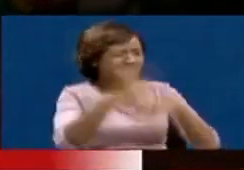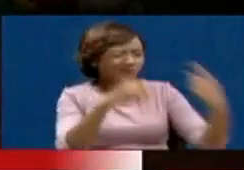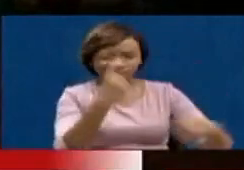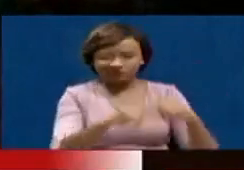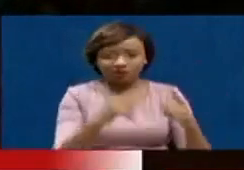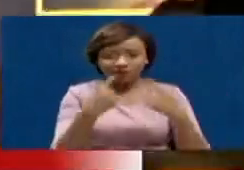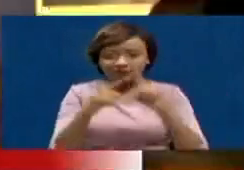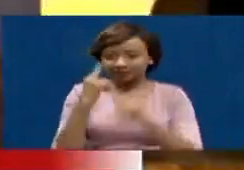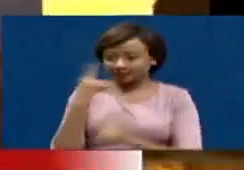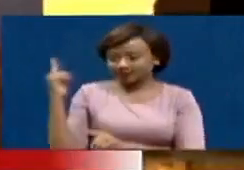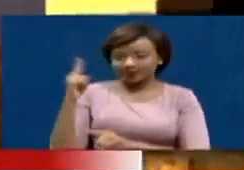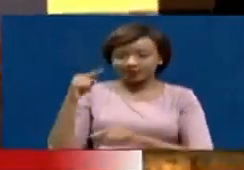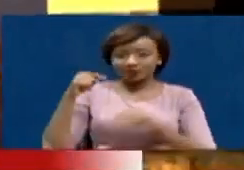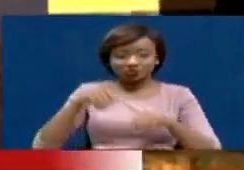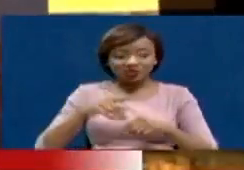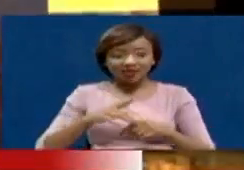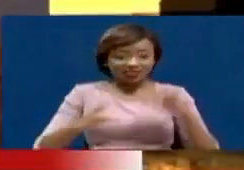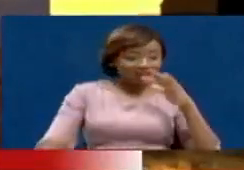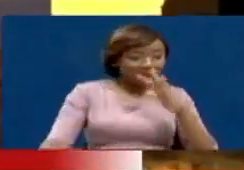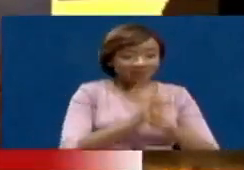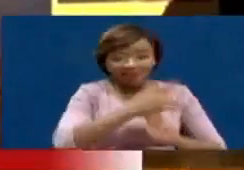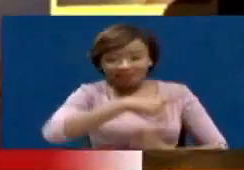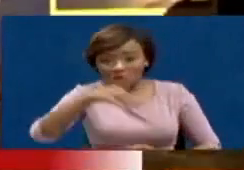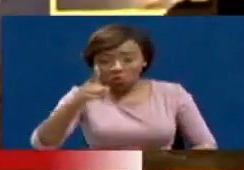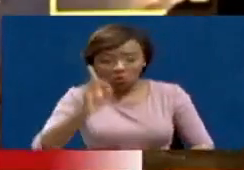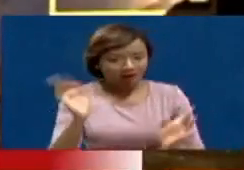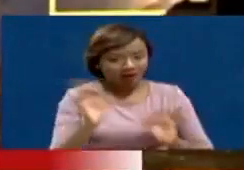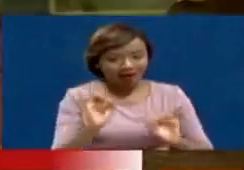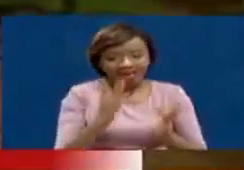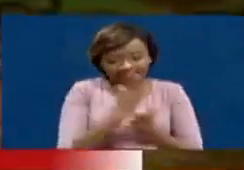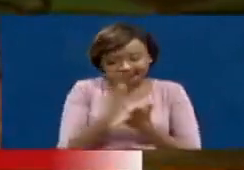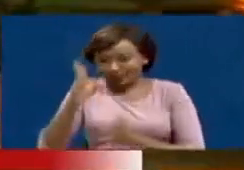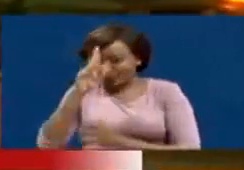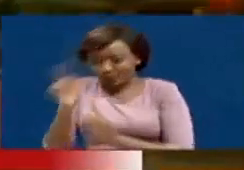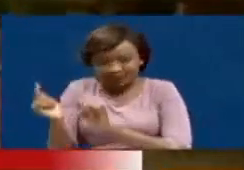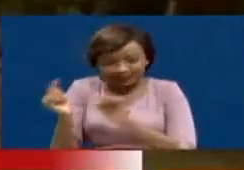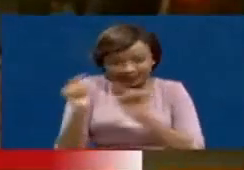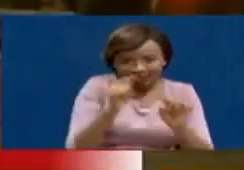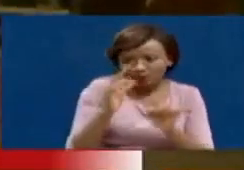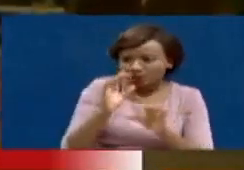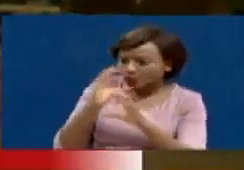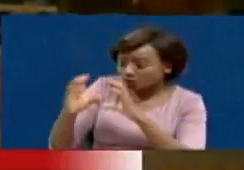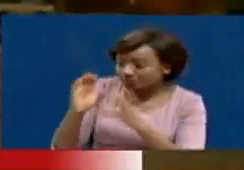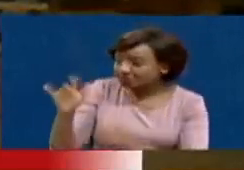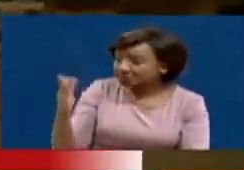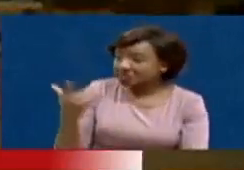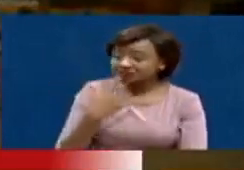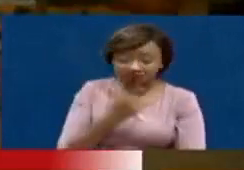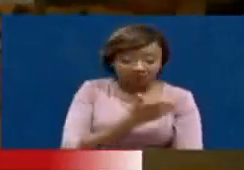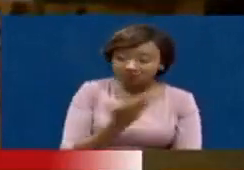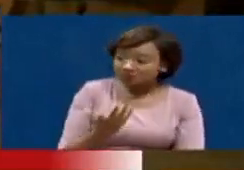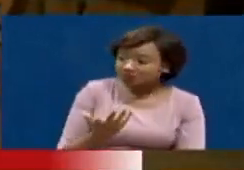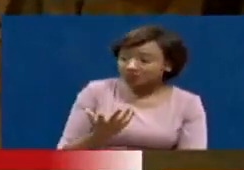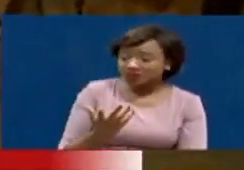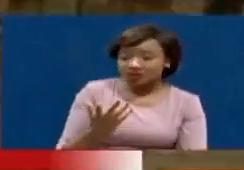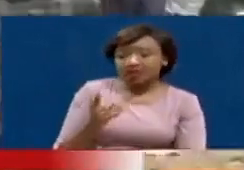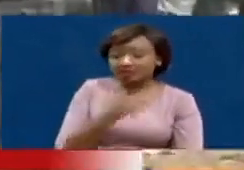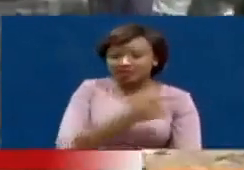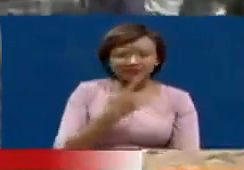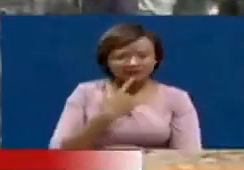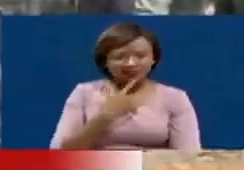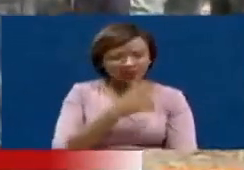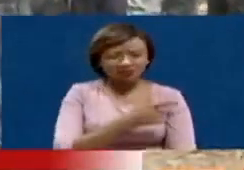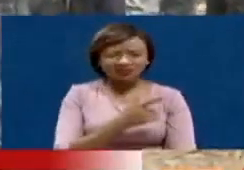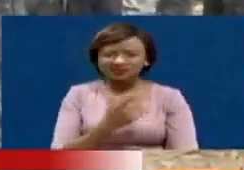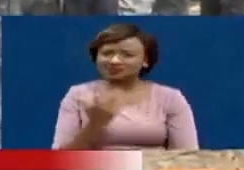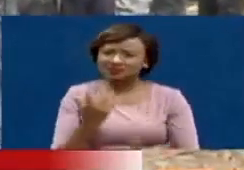night, police officers were not chasing after the street children. Some of the police officers who we spoke to say the street families posed a nightmare as